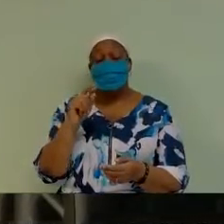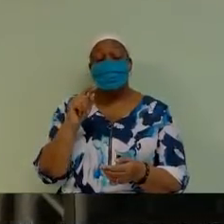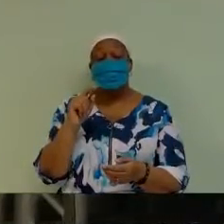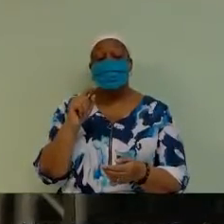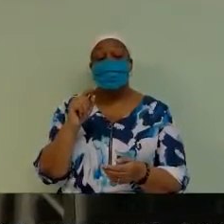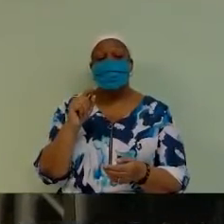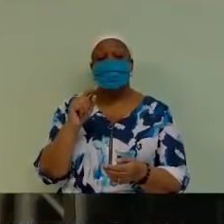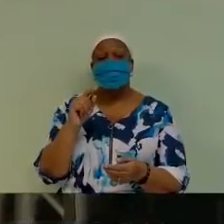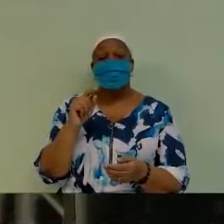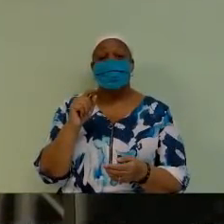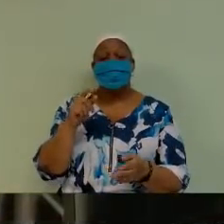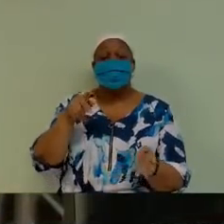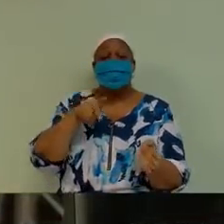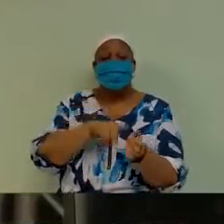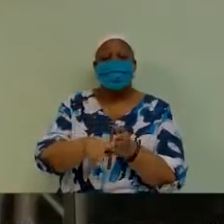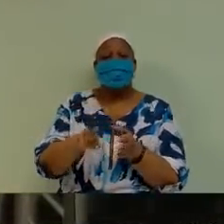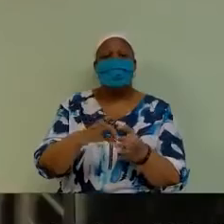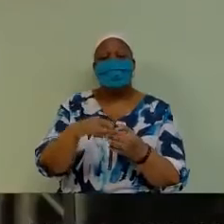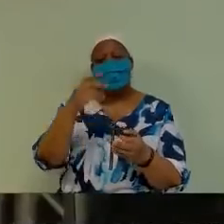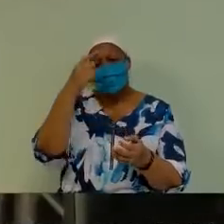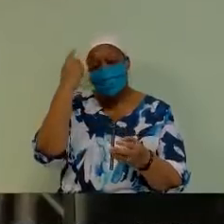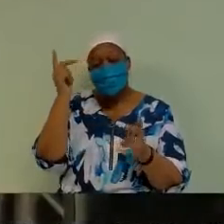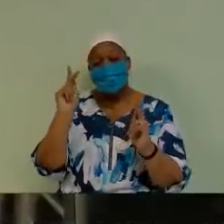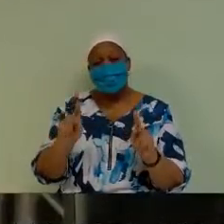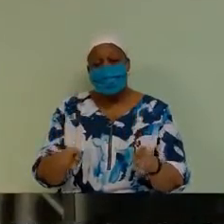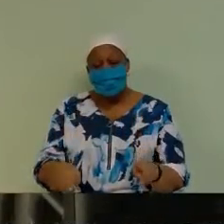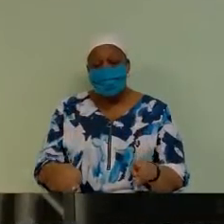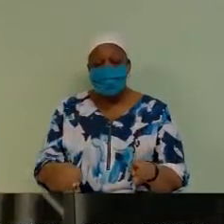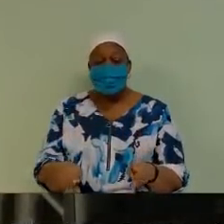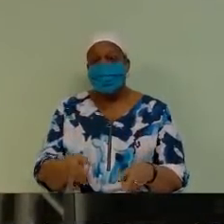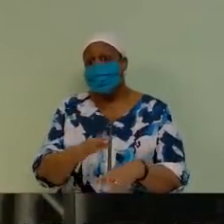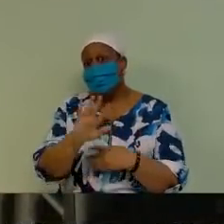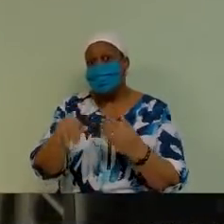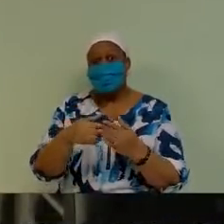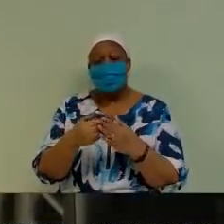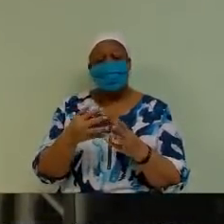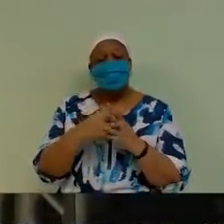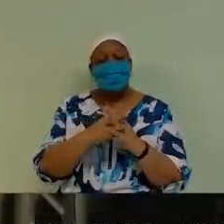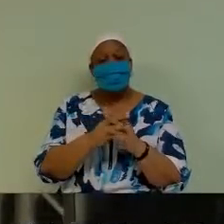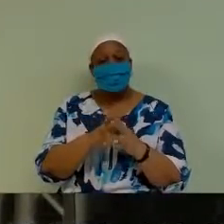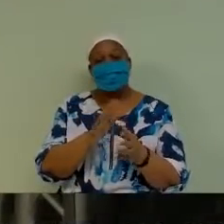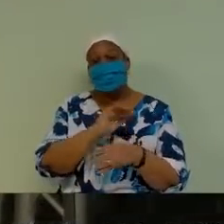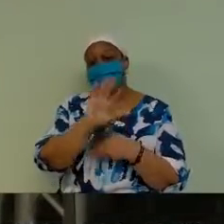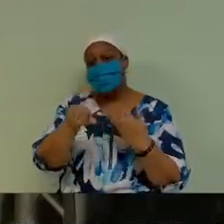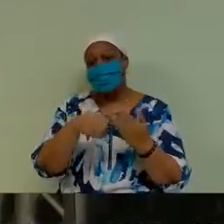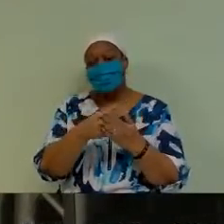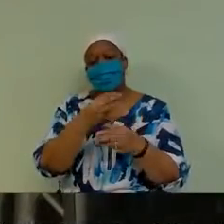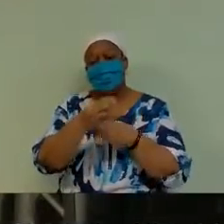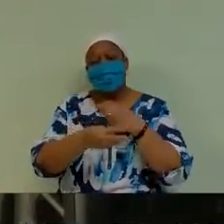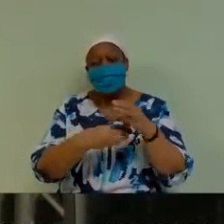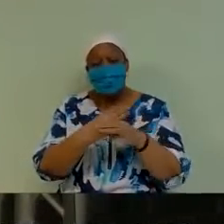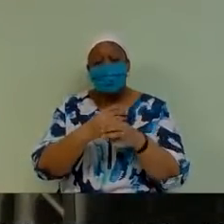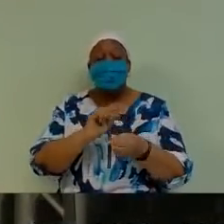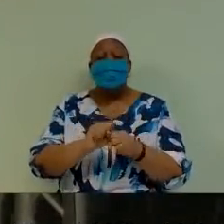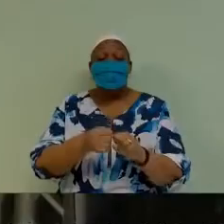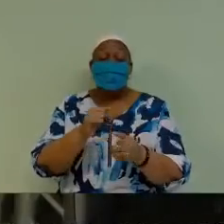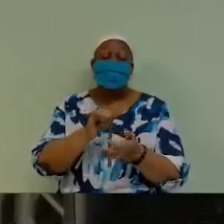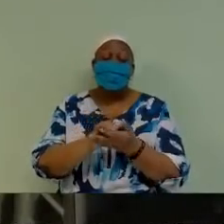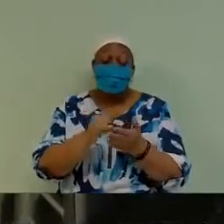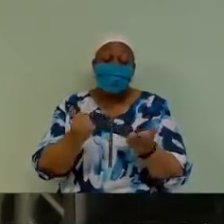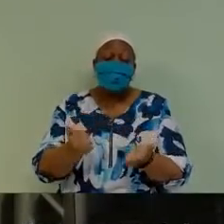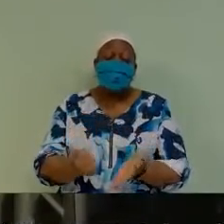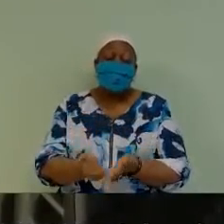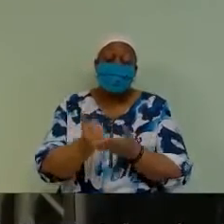coronavirus, and in other places around the world. And I think the question, that can